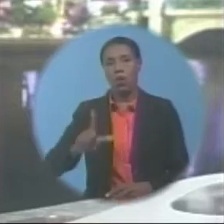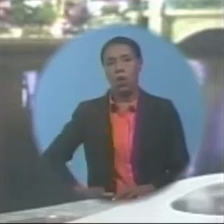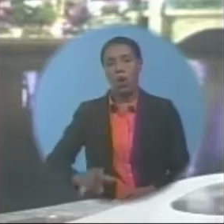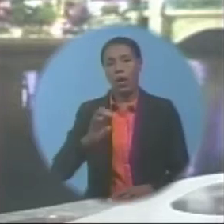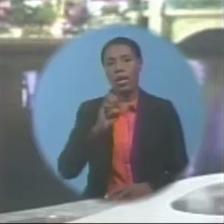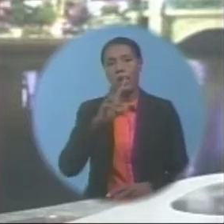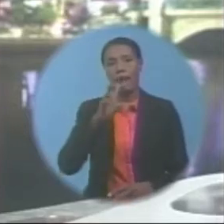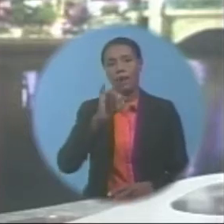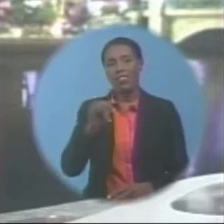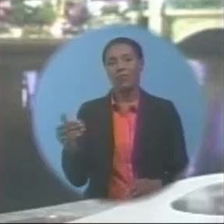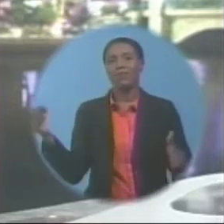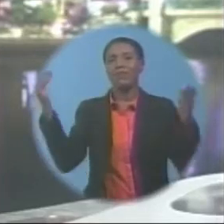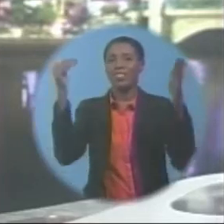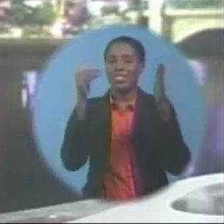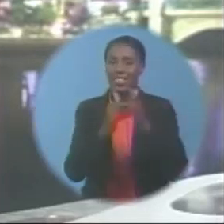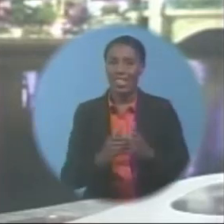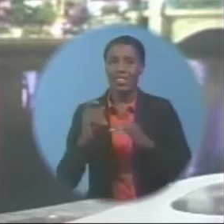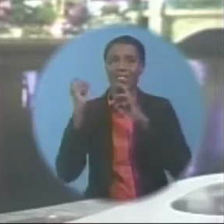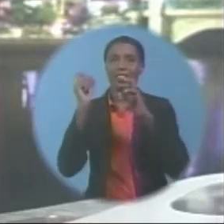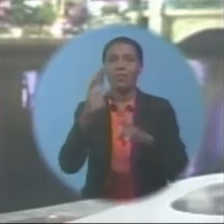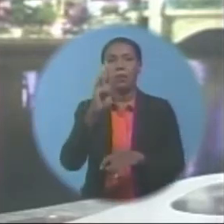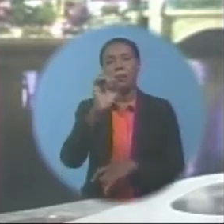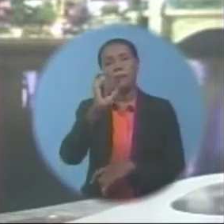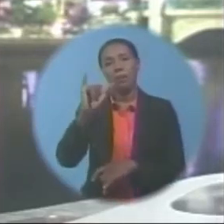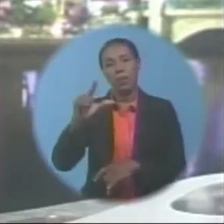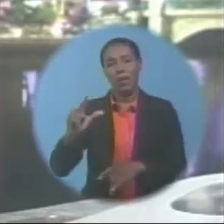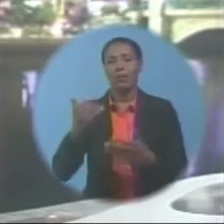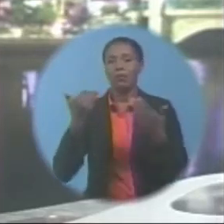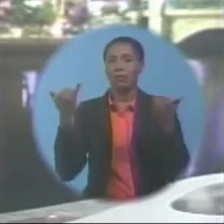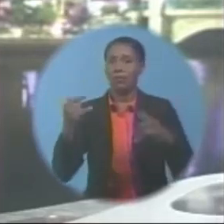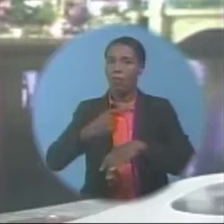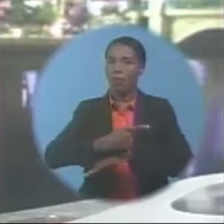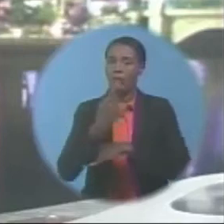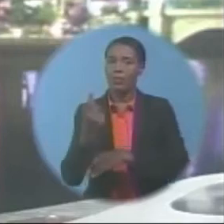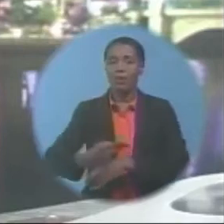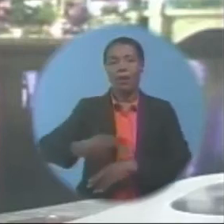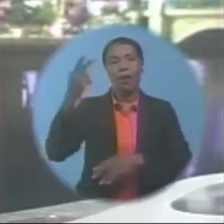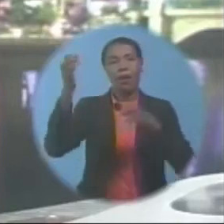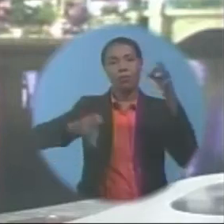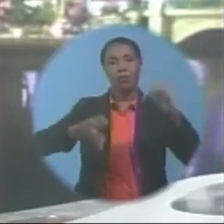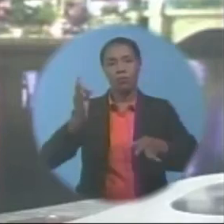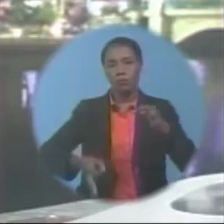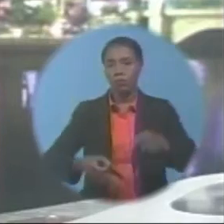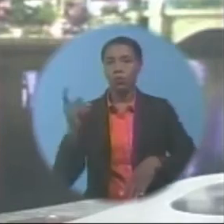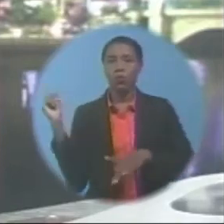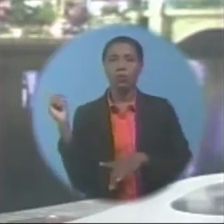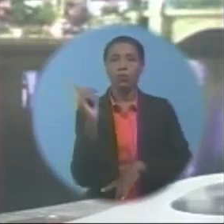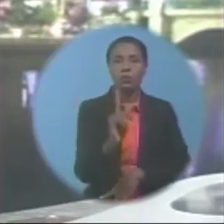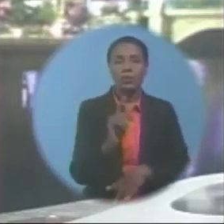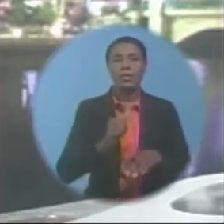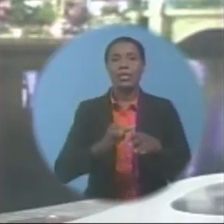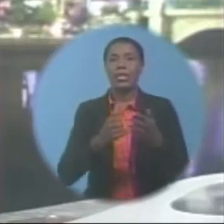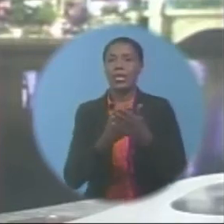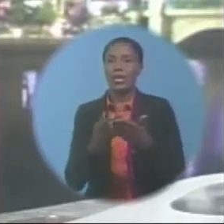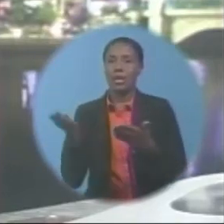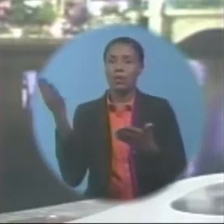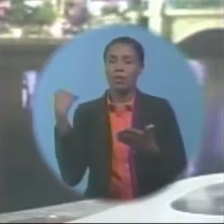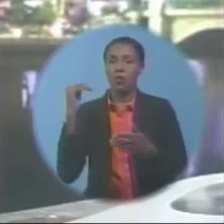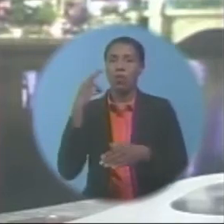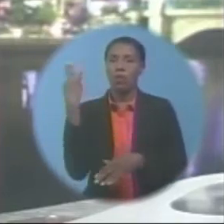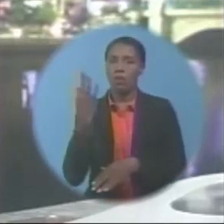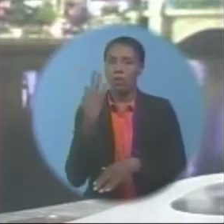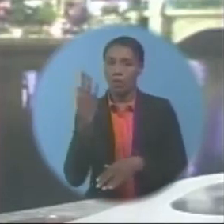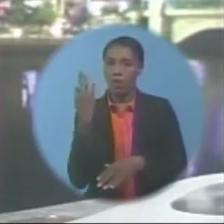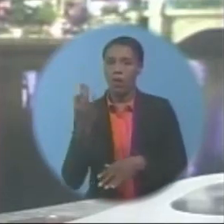granted bail after appearing in the High Court today. This also follows a court appearance last Friday before acting magistrate Ulrich